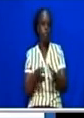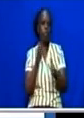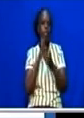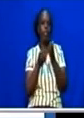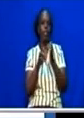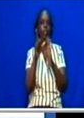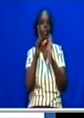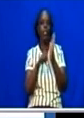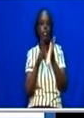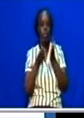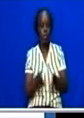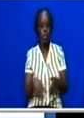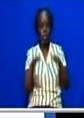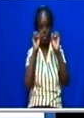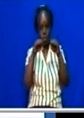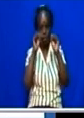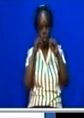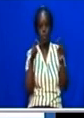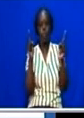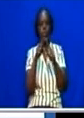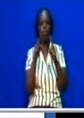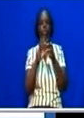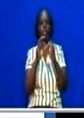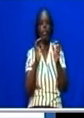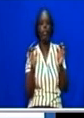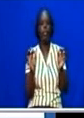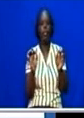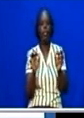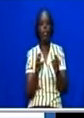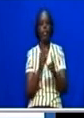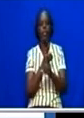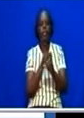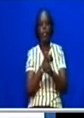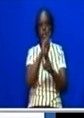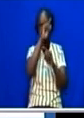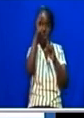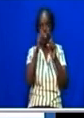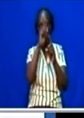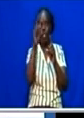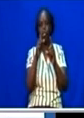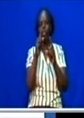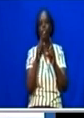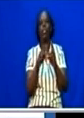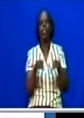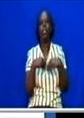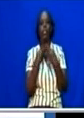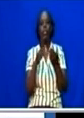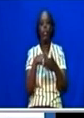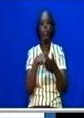lesson, you should be able to interpret the various questions and give the